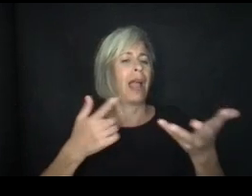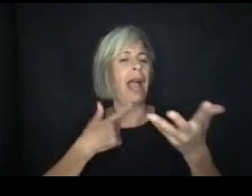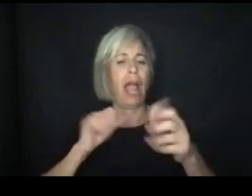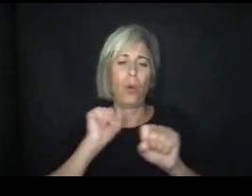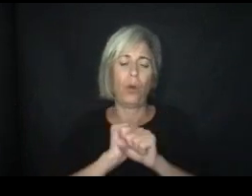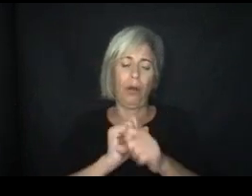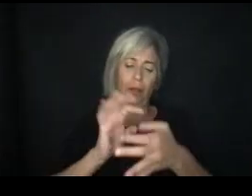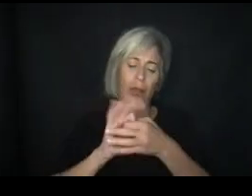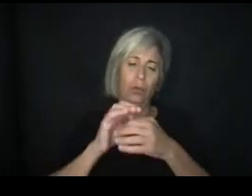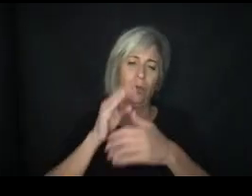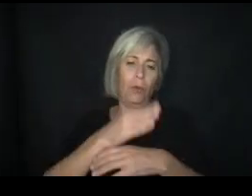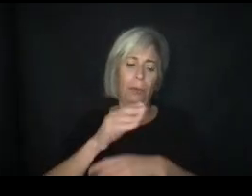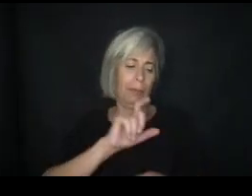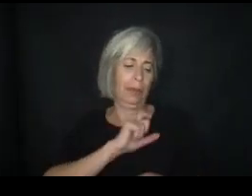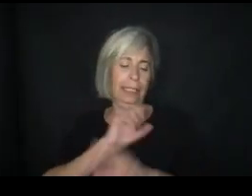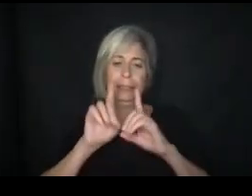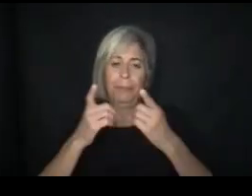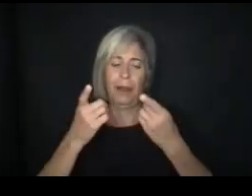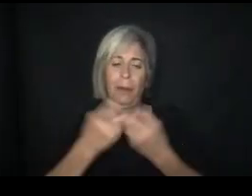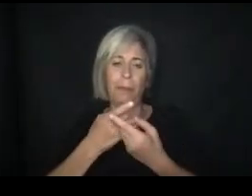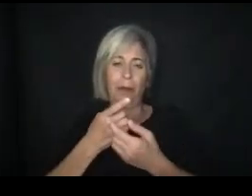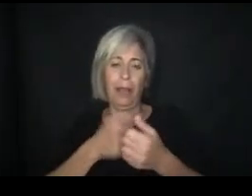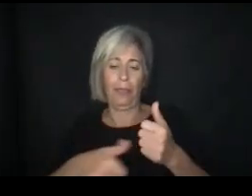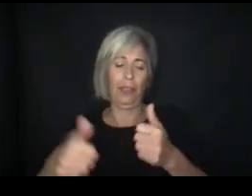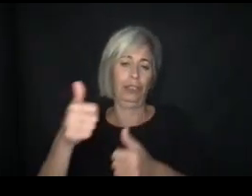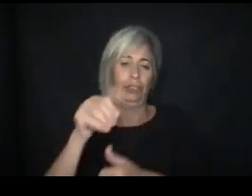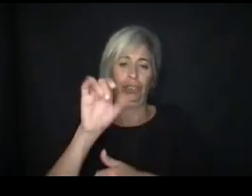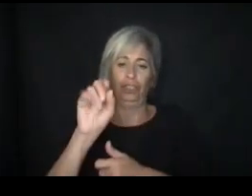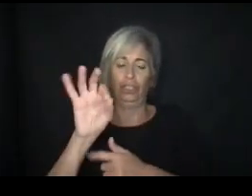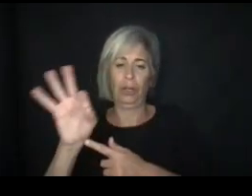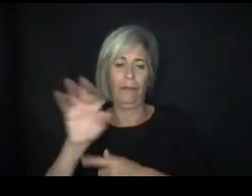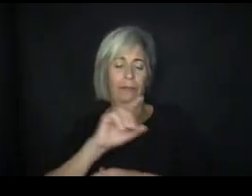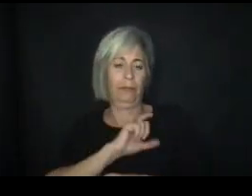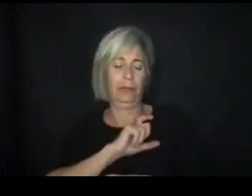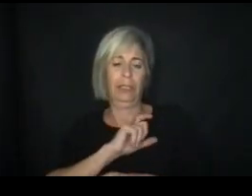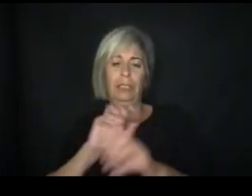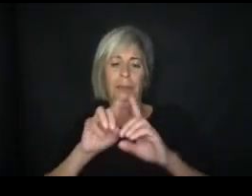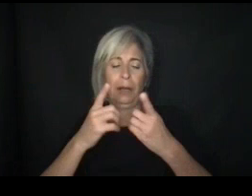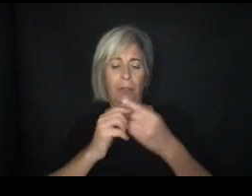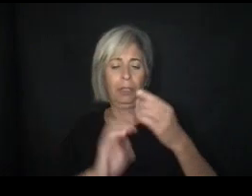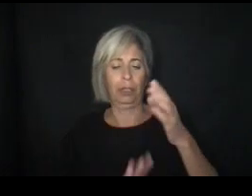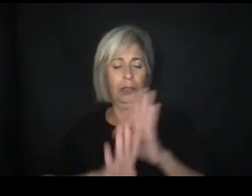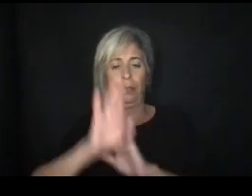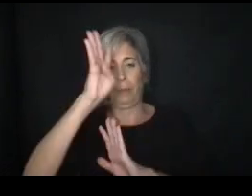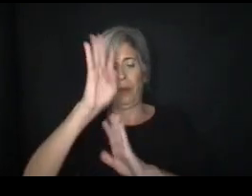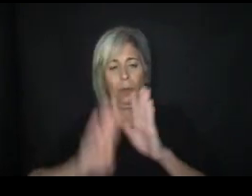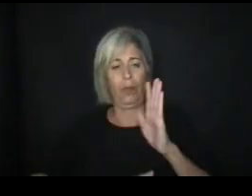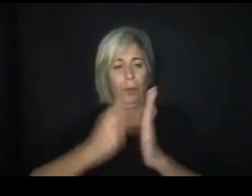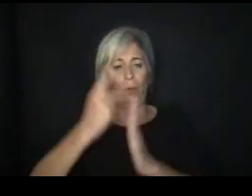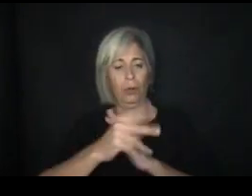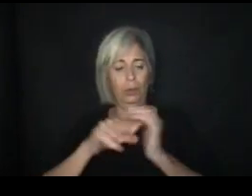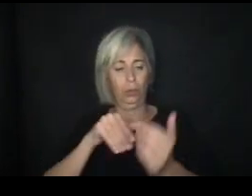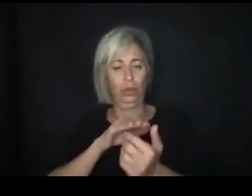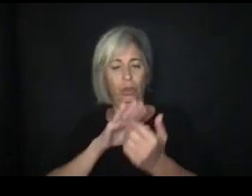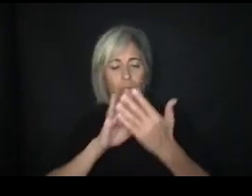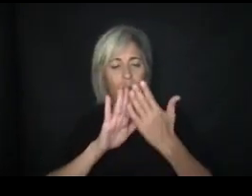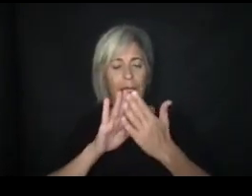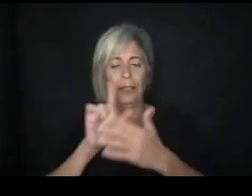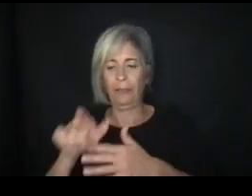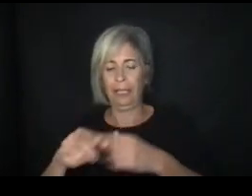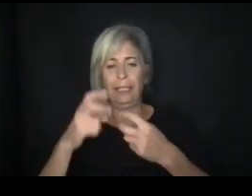with the Boynton Beach Police Department and the Sheriff Department to also come up with a program that would address and start mitigating